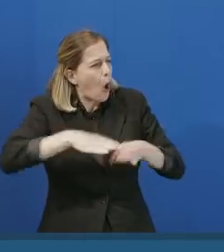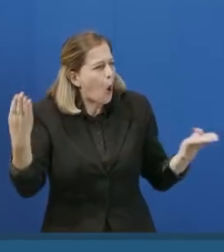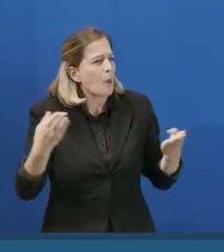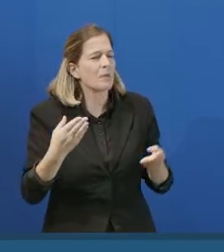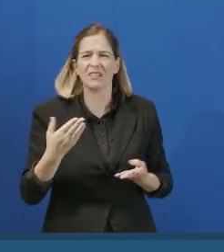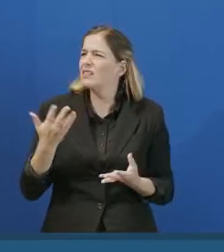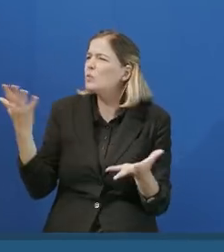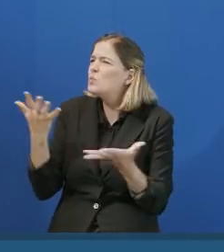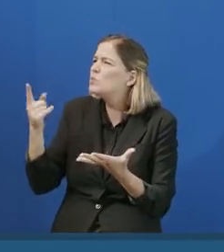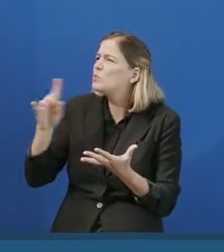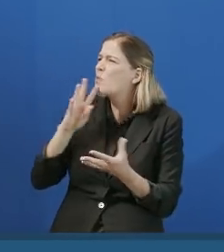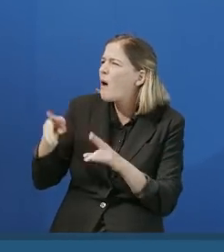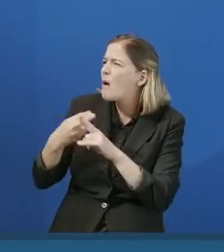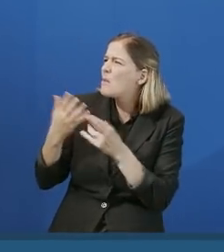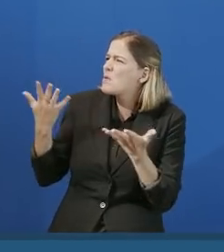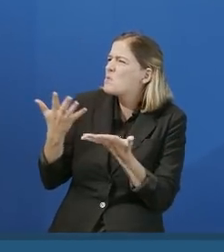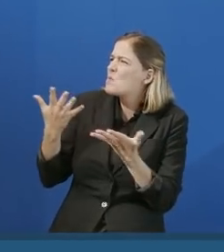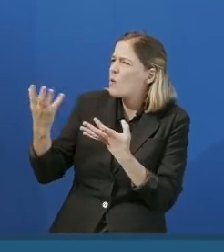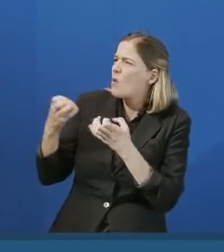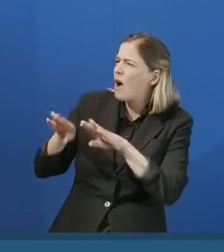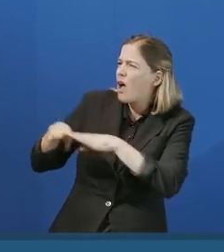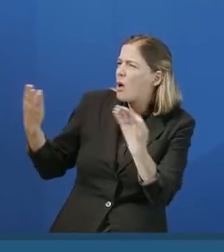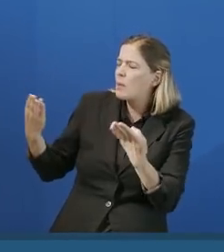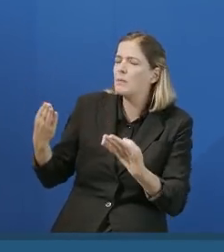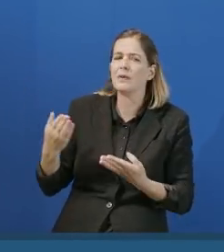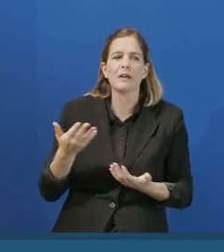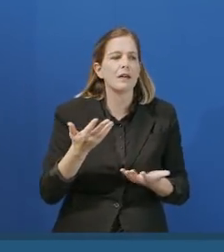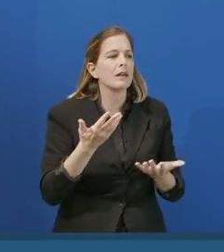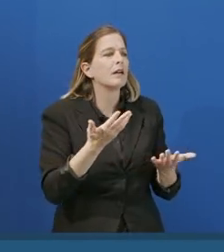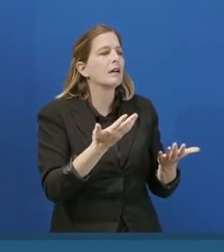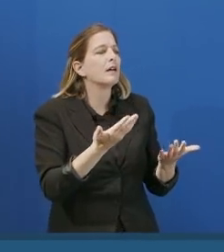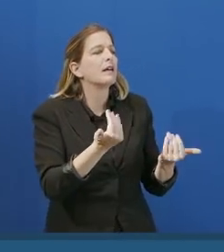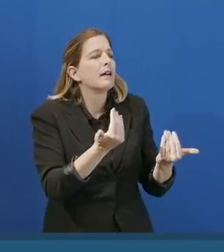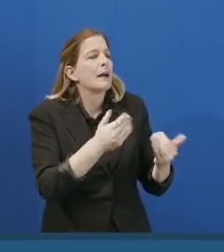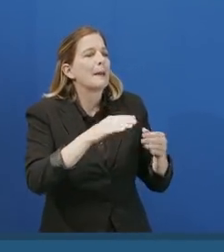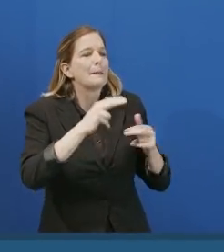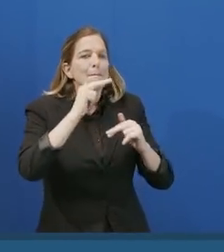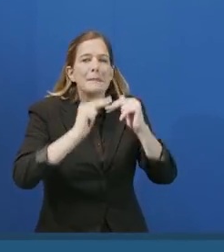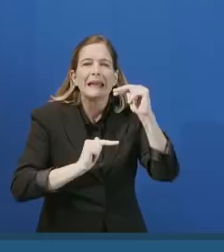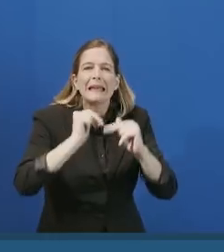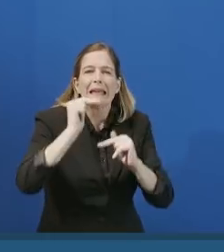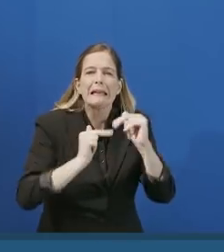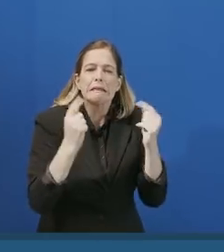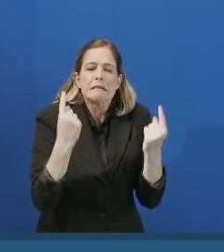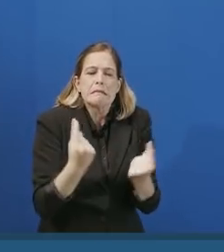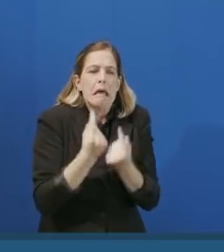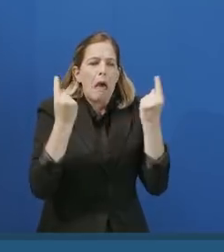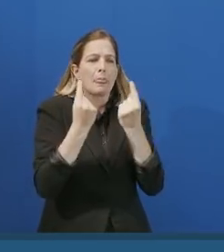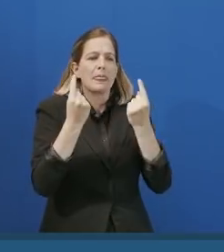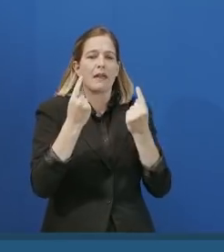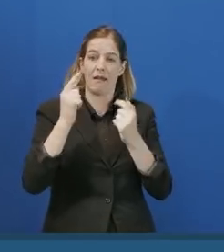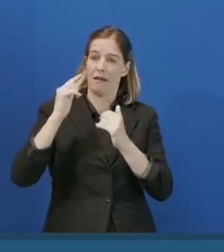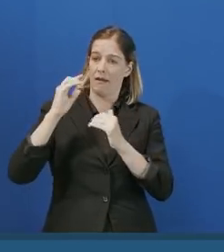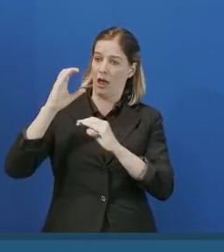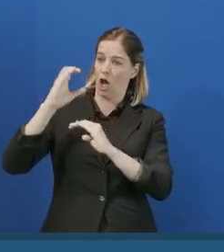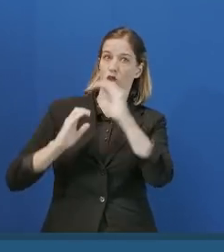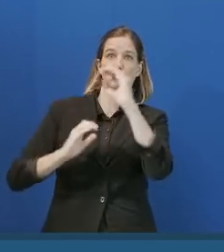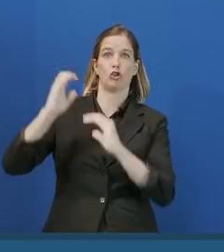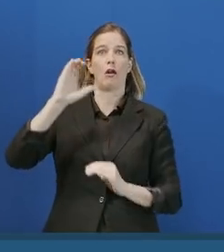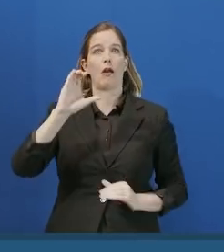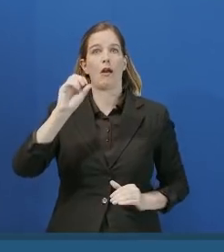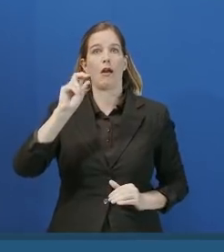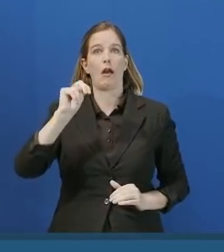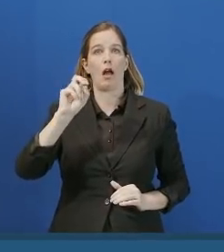open? They said, let's build something. Let's reopen construction. Well, I want you to know, look at this list. Health and public